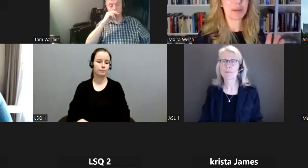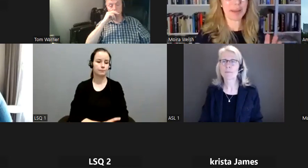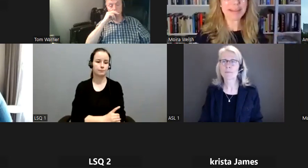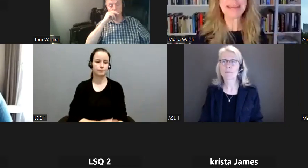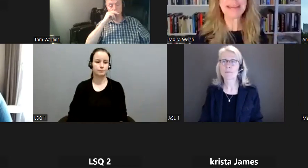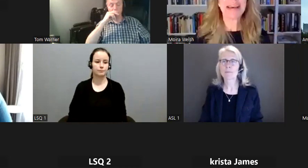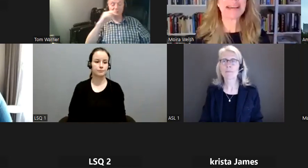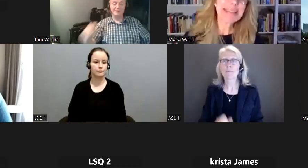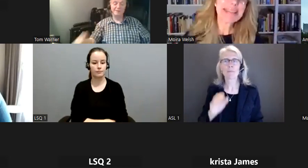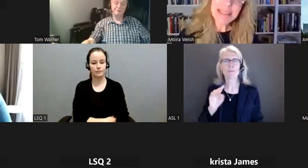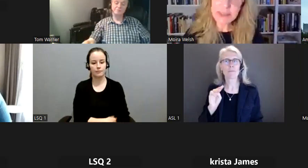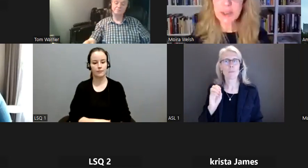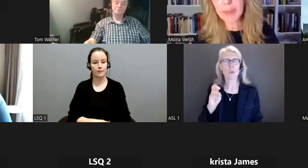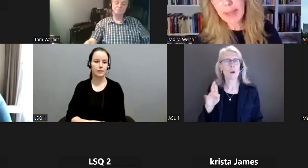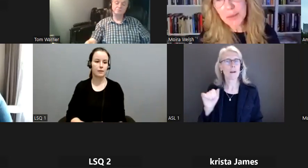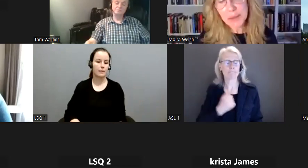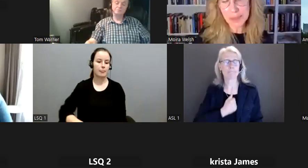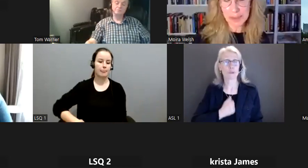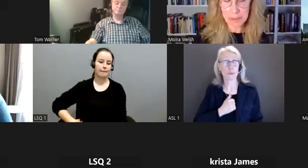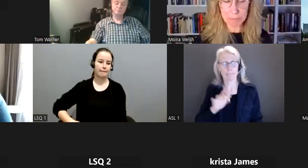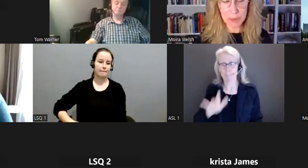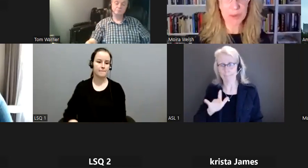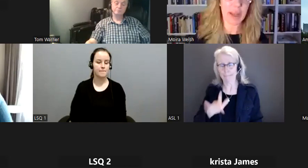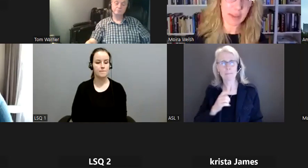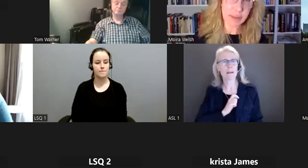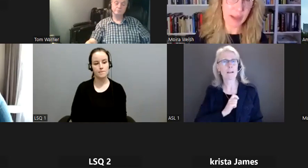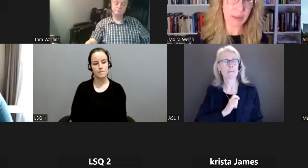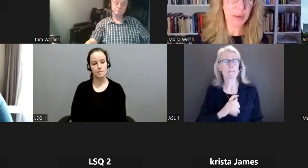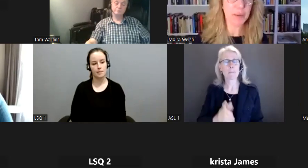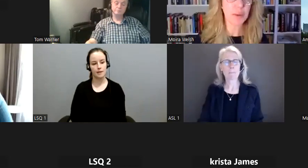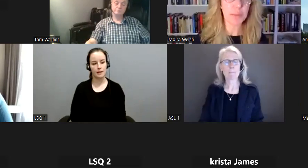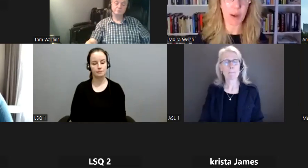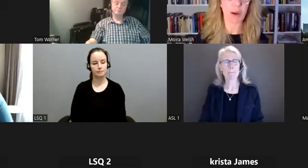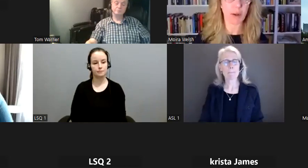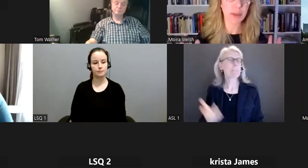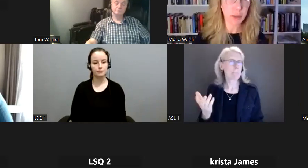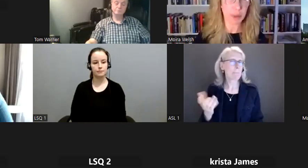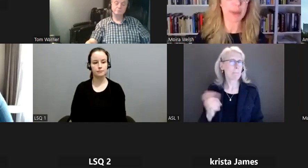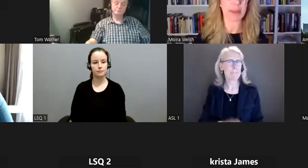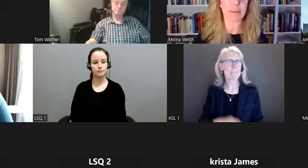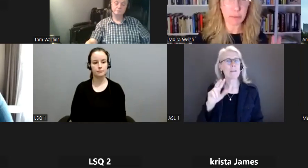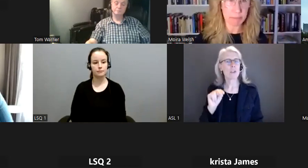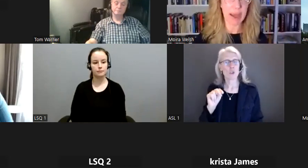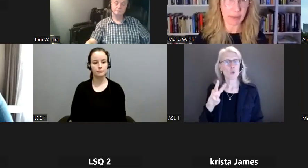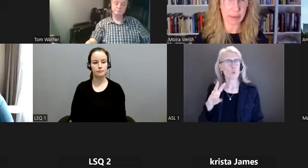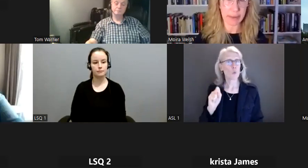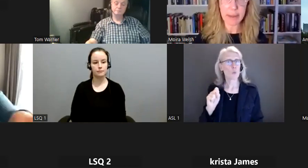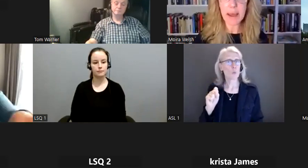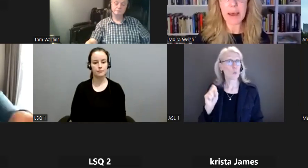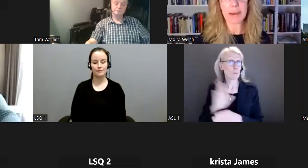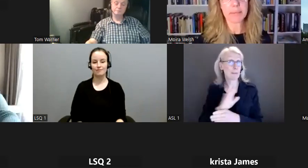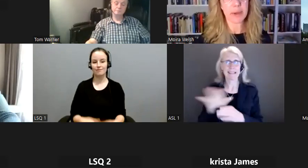Sorry about that. Taking into account the new reality that newsrooms are shrinking